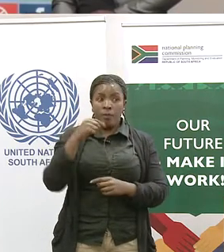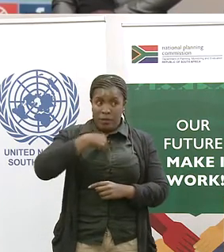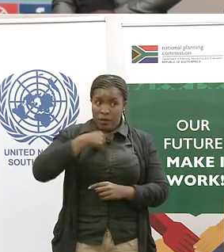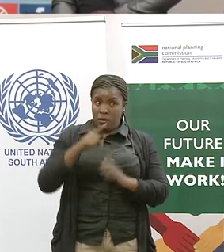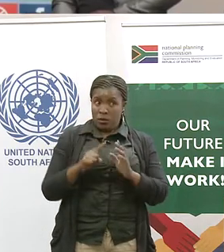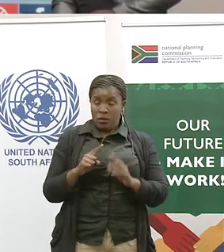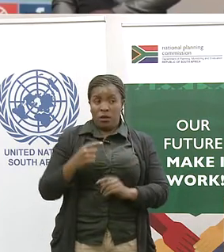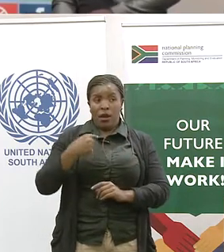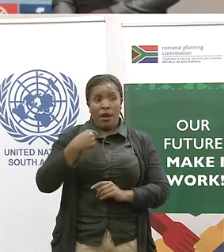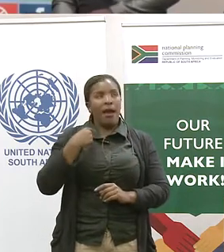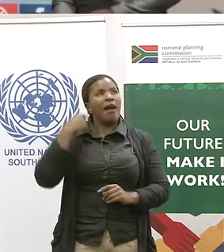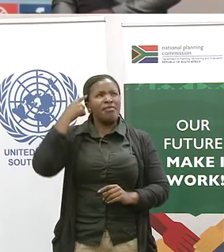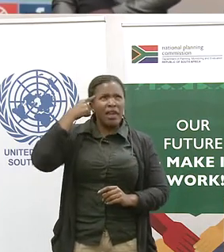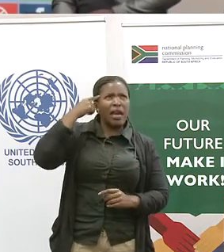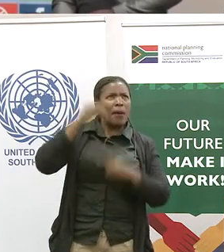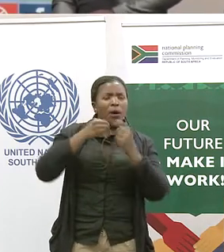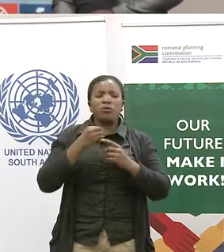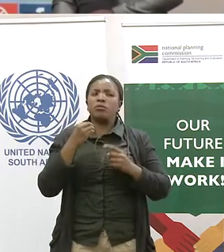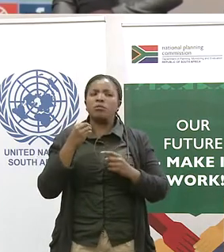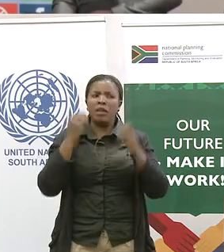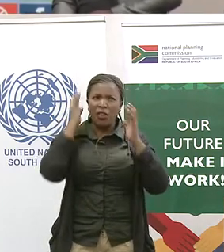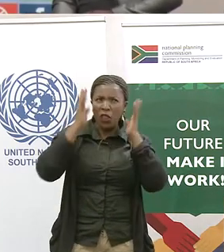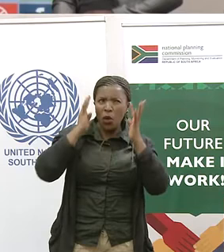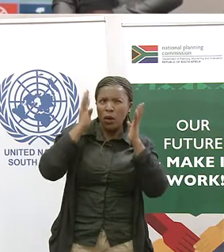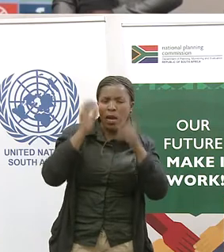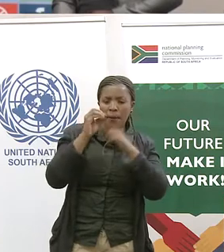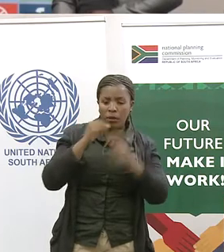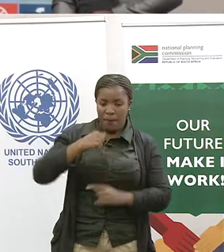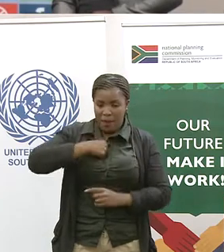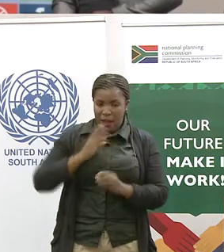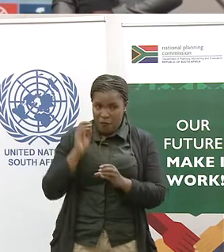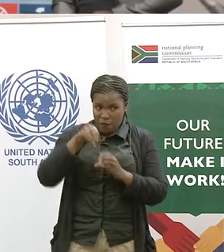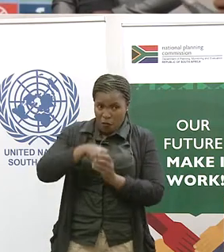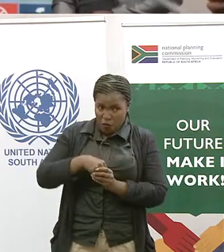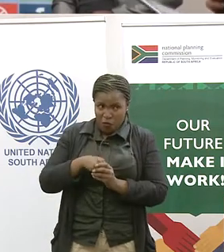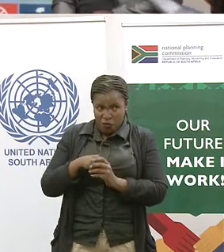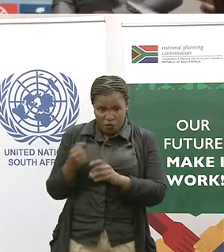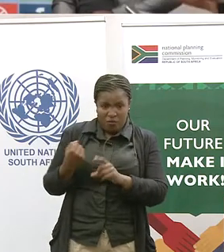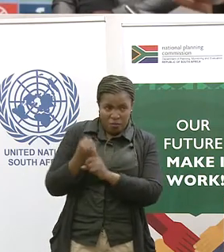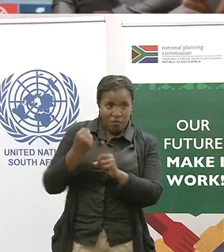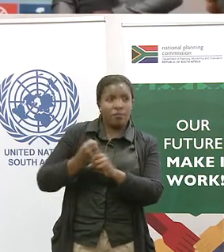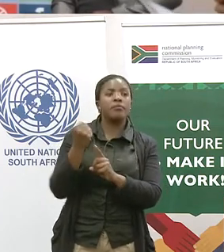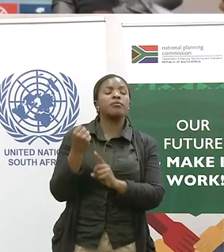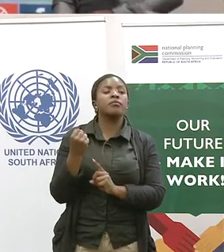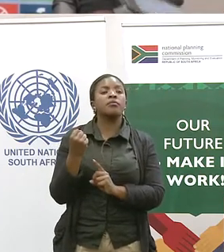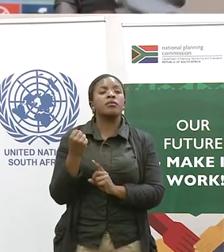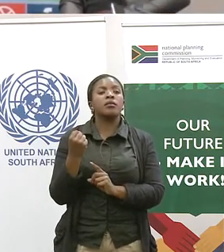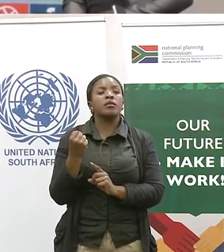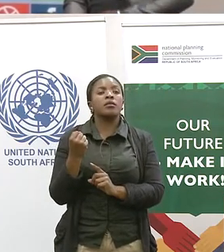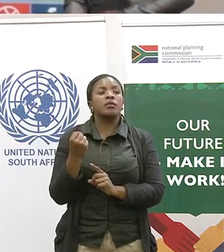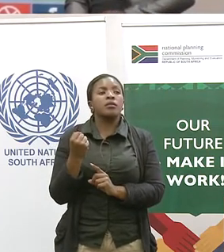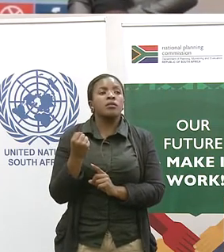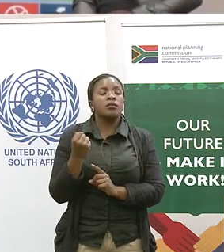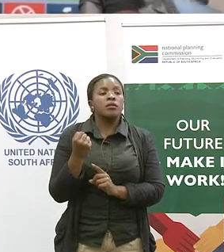I theorize a lot about my activism. So for instance, to combine the two ideas of,